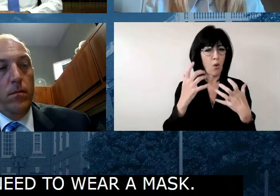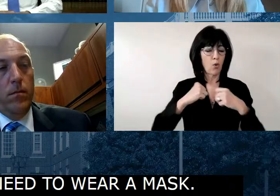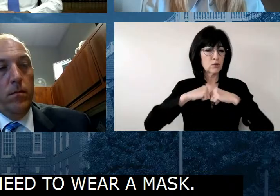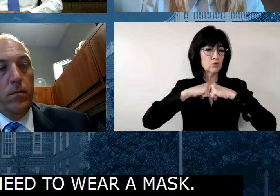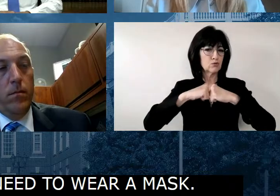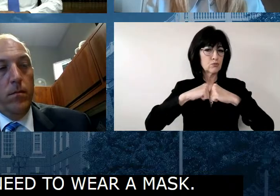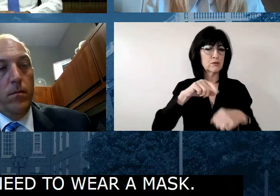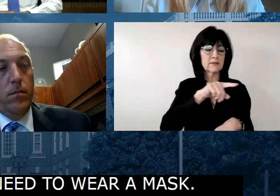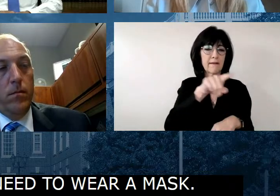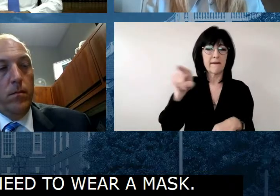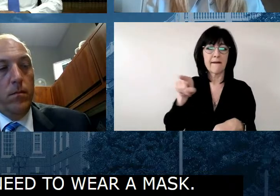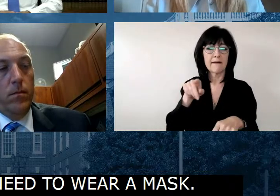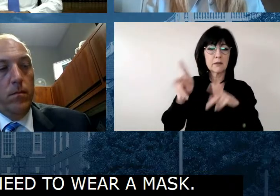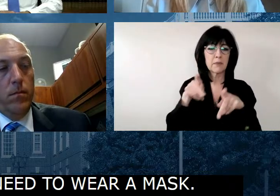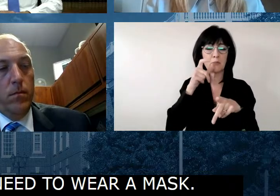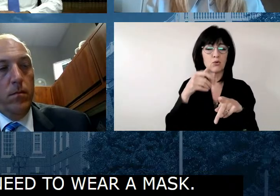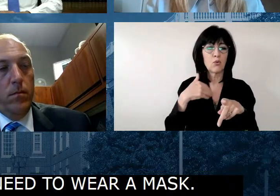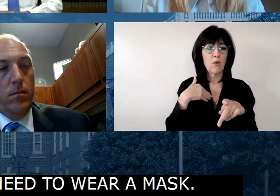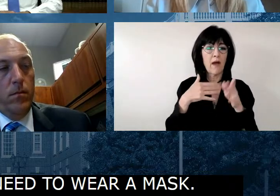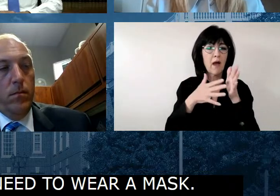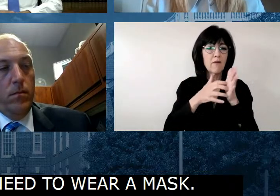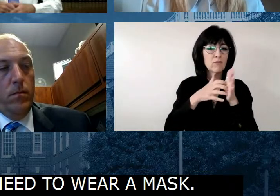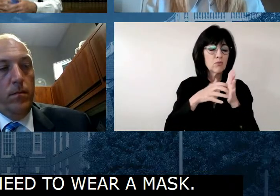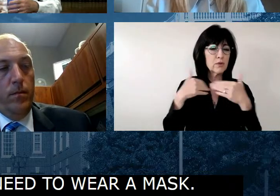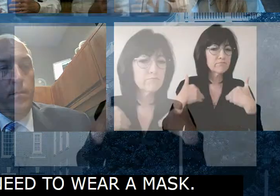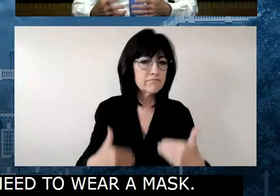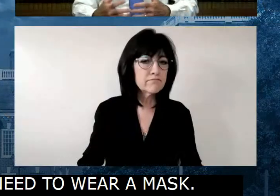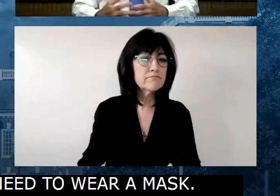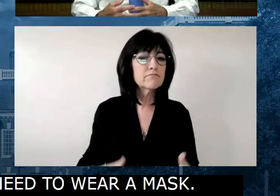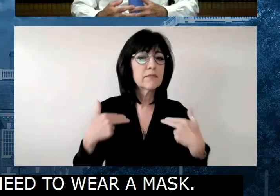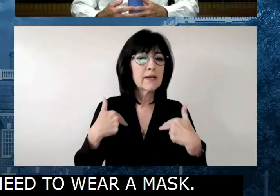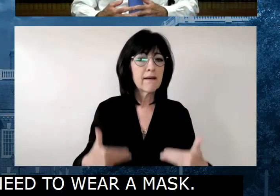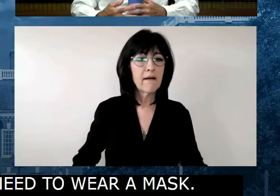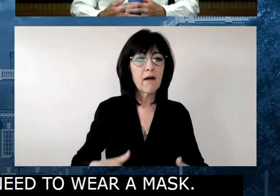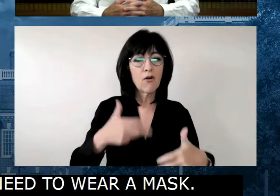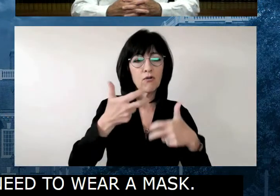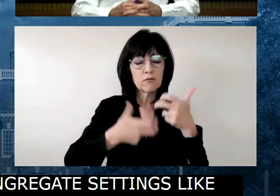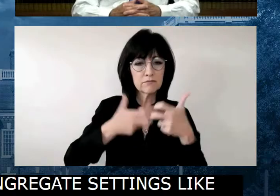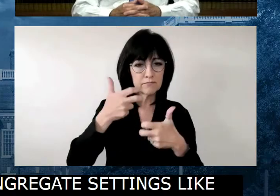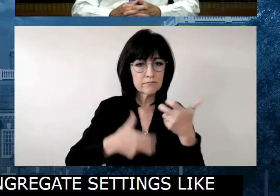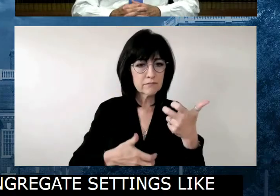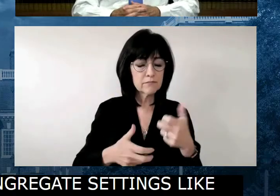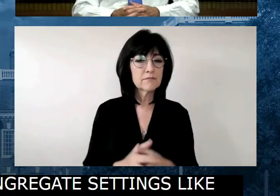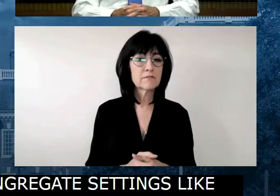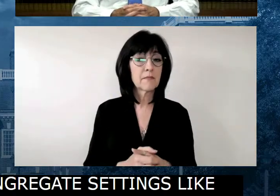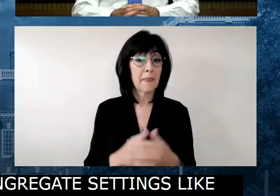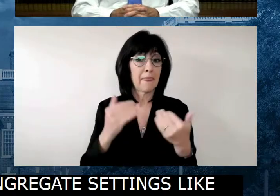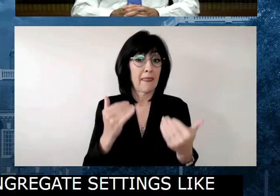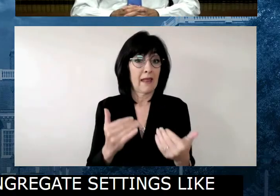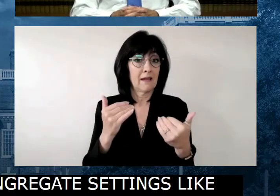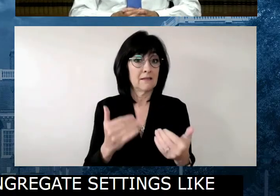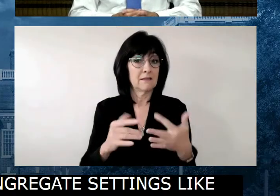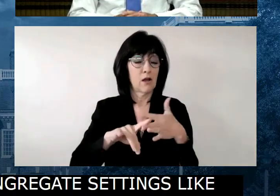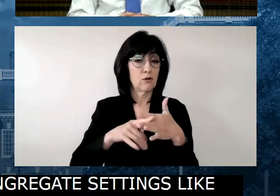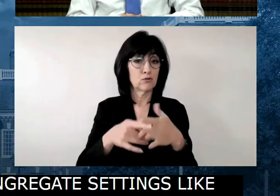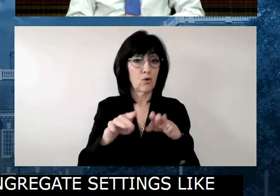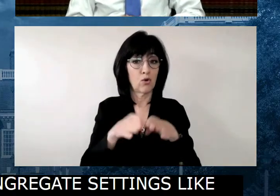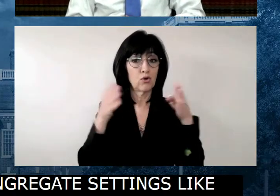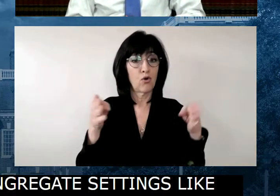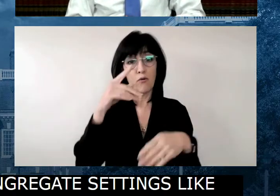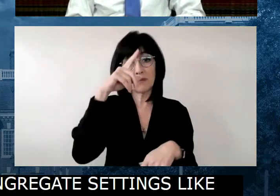vulnerable and those that come in contact with others. We're moving into the summer season, the outdoor season, and you'll